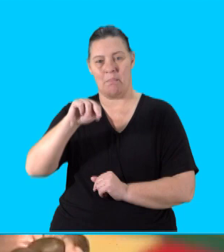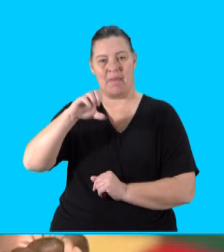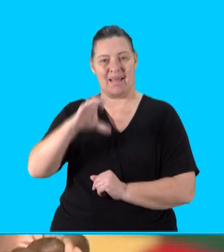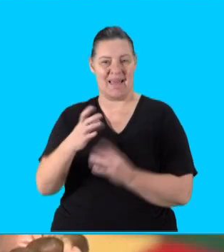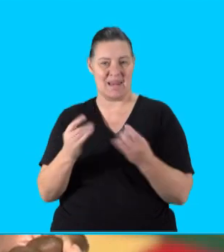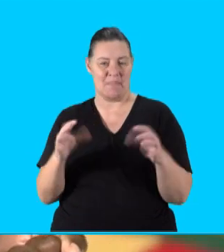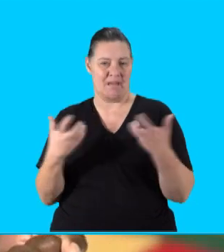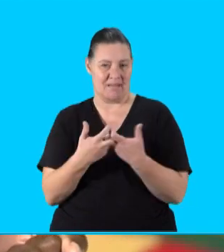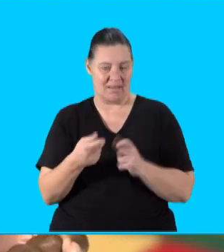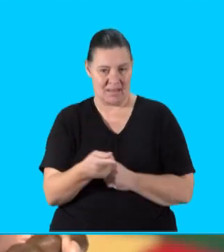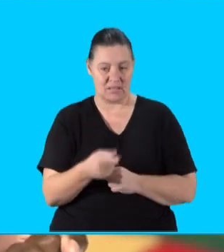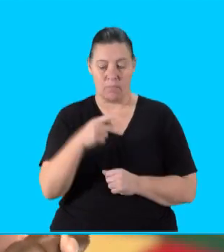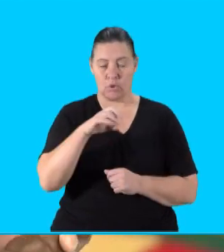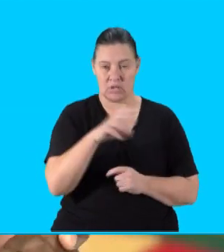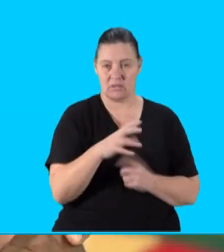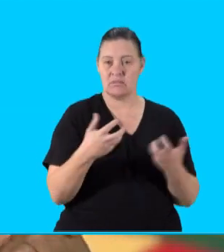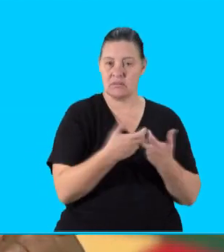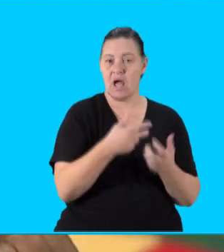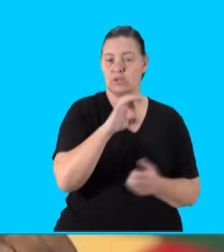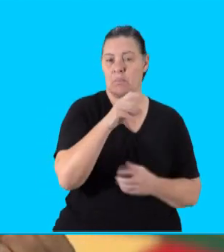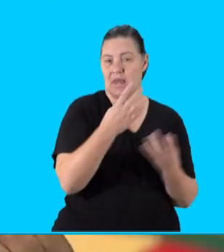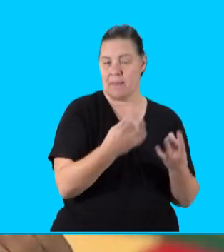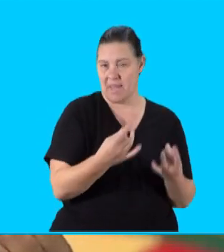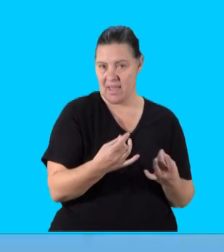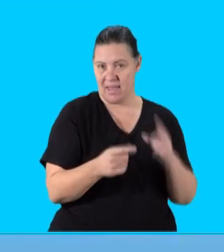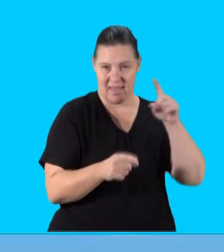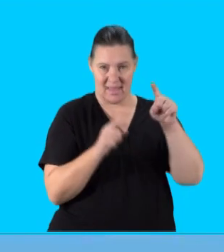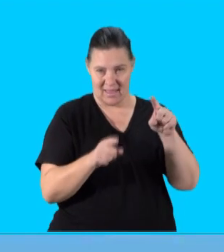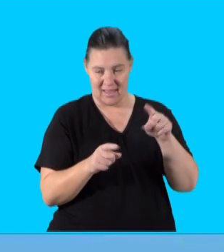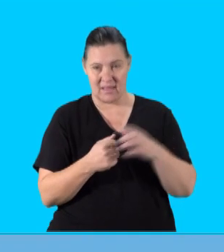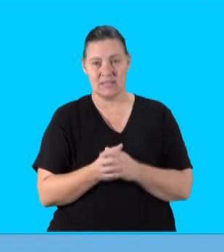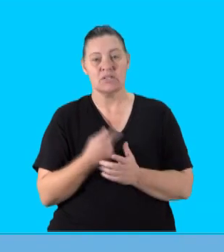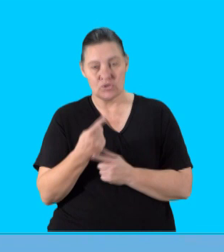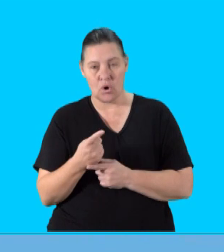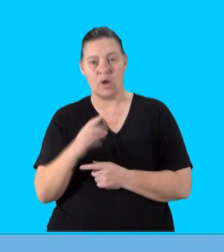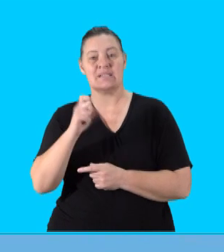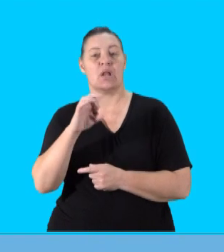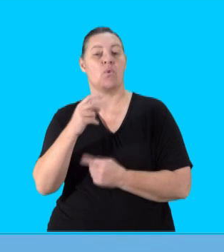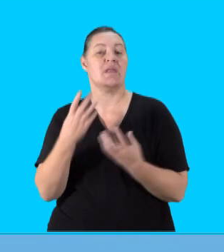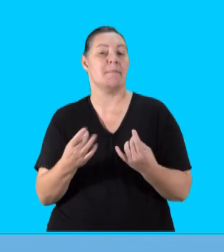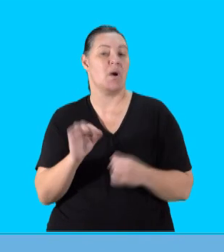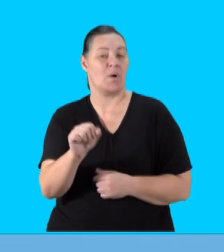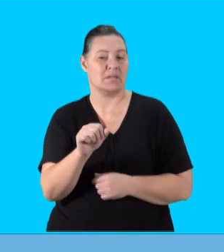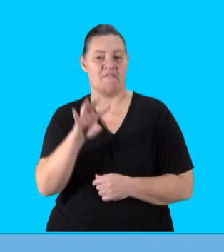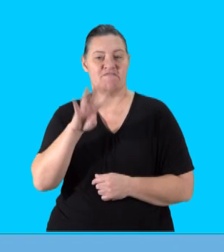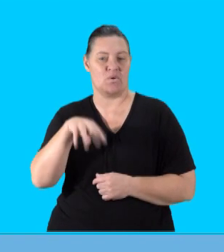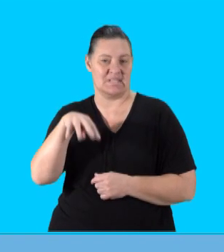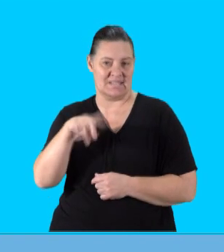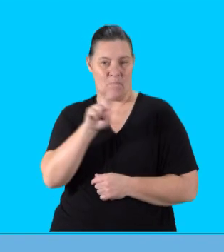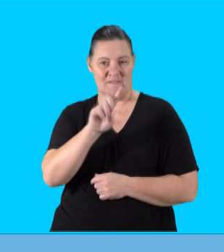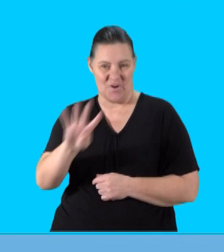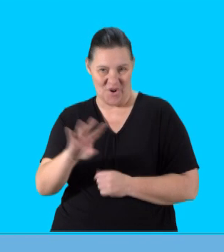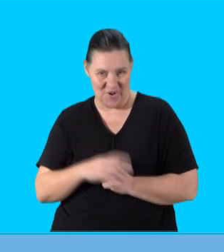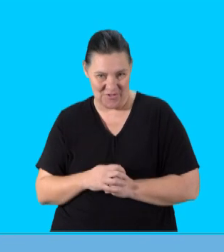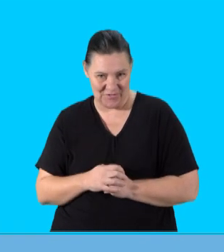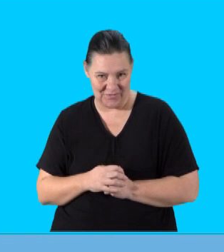atomic number. So if the number of protons is equal to the atomic number, then the atomic number of silicon is 14. So